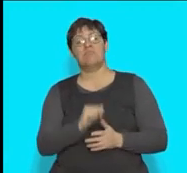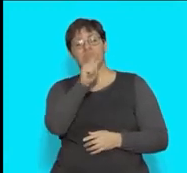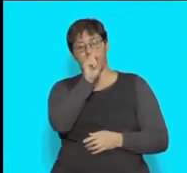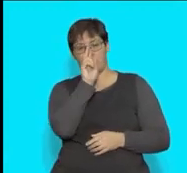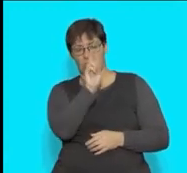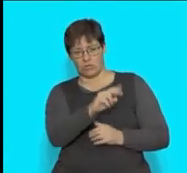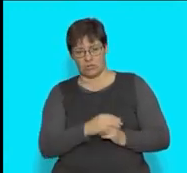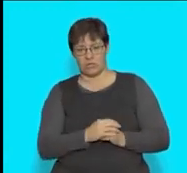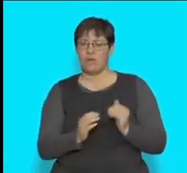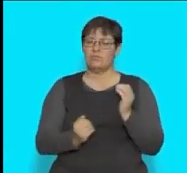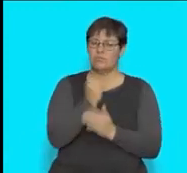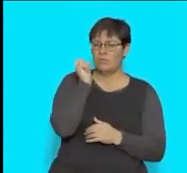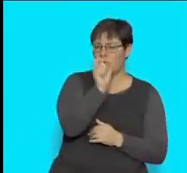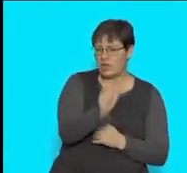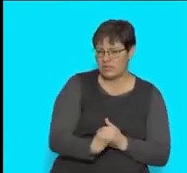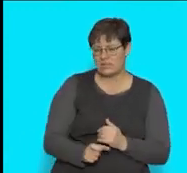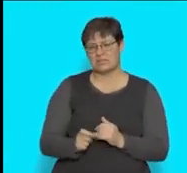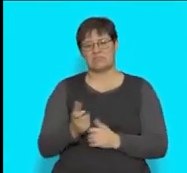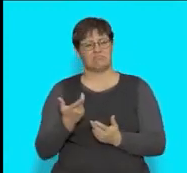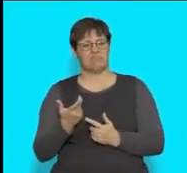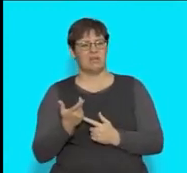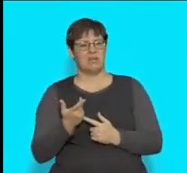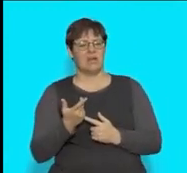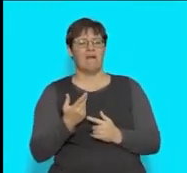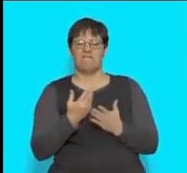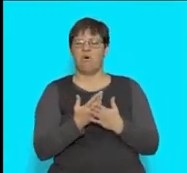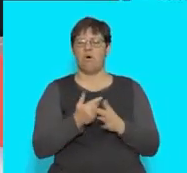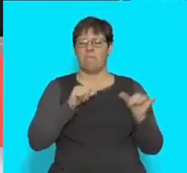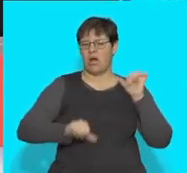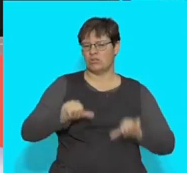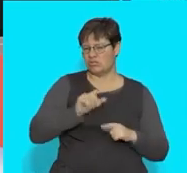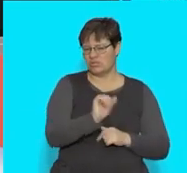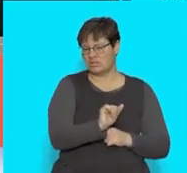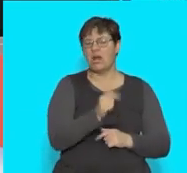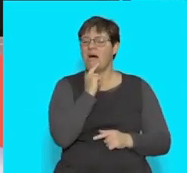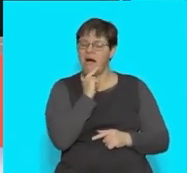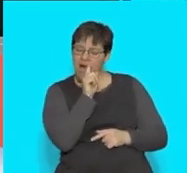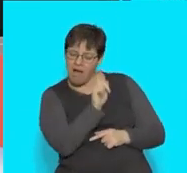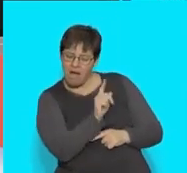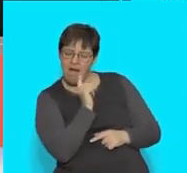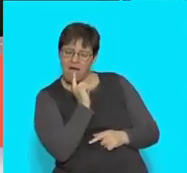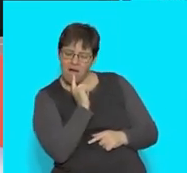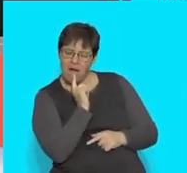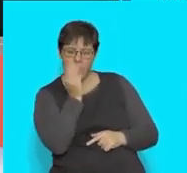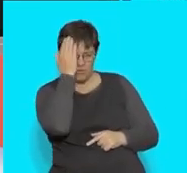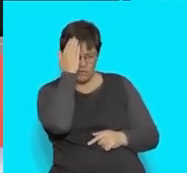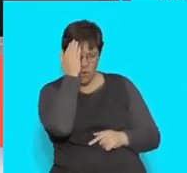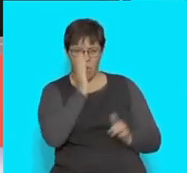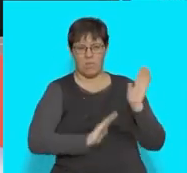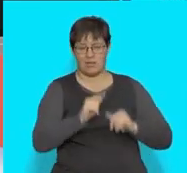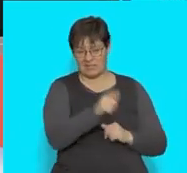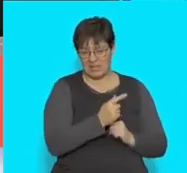we have to look at. New words, new terms, new vocabulary. Please make sure that you go through them and that